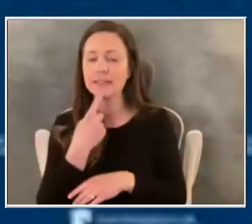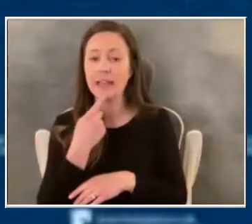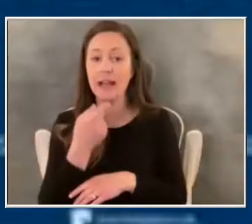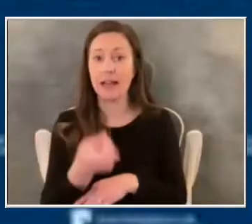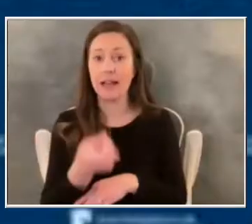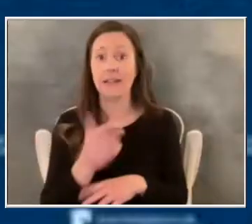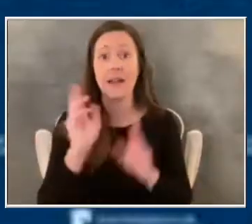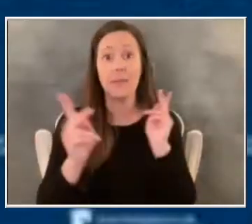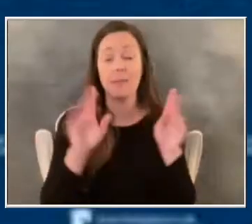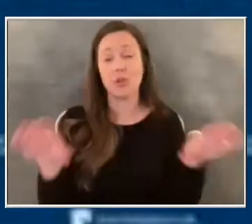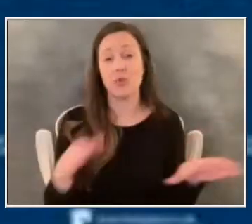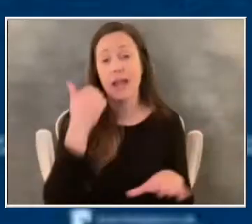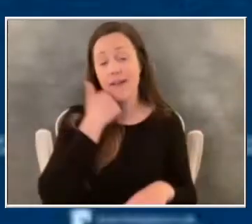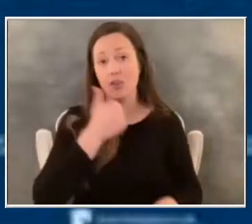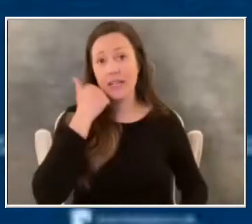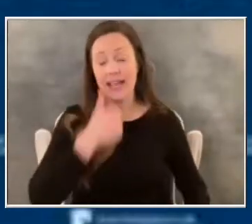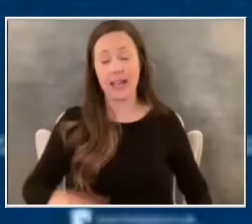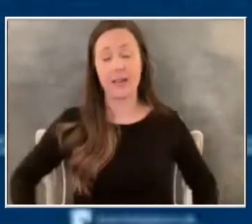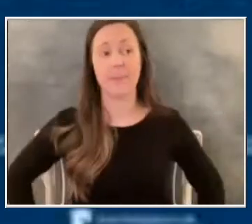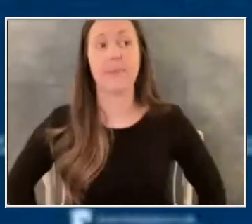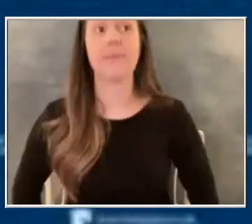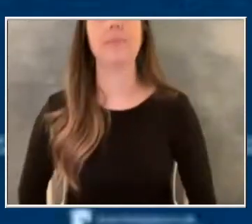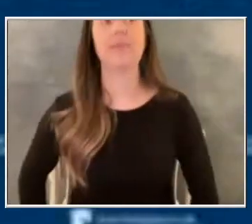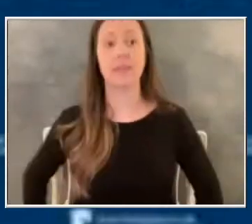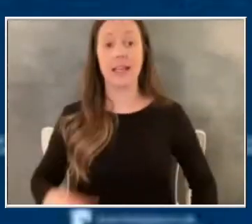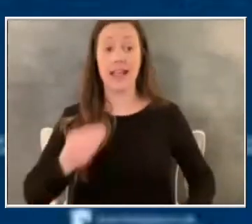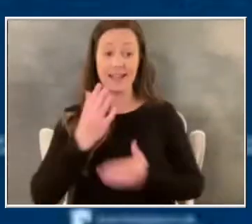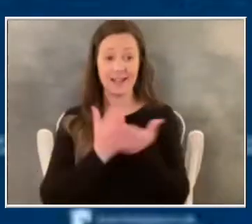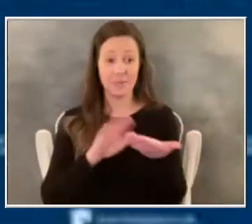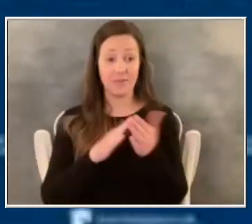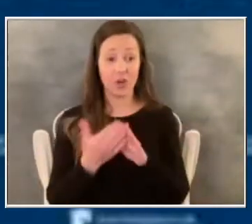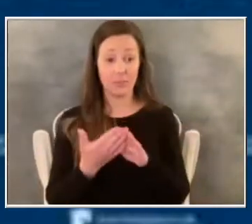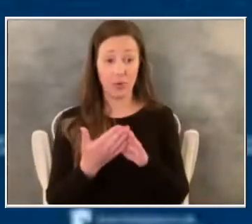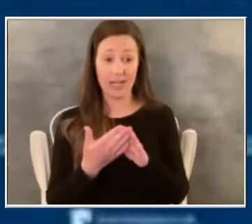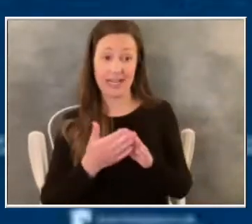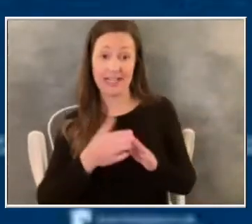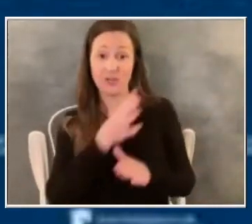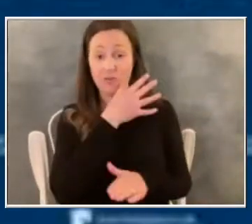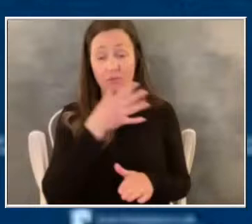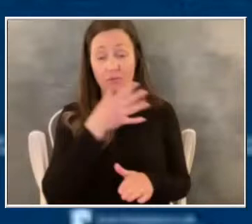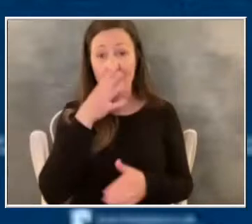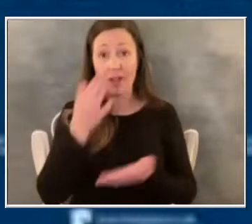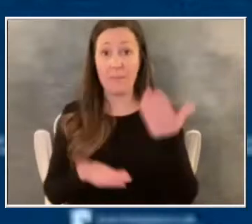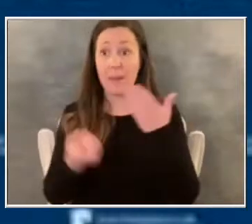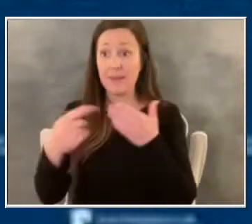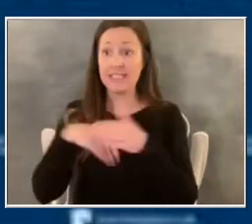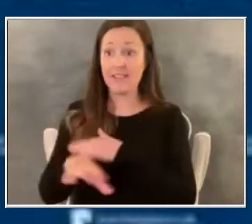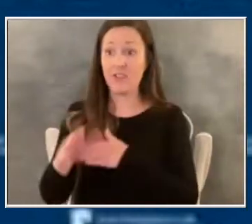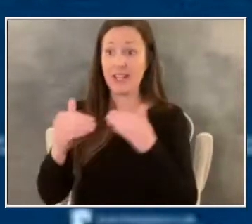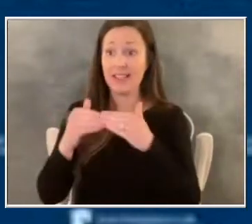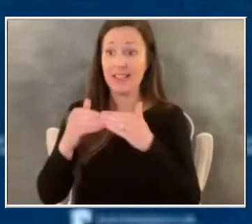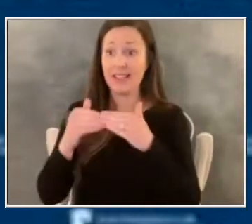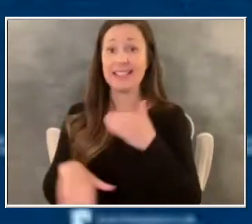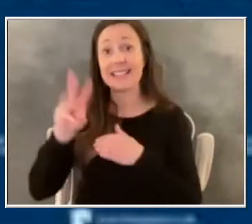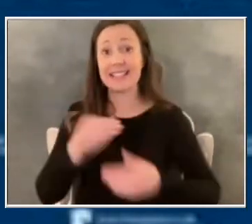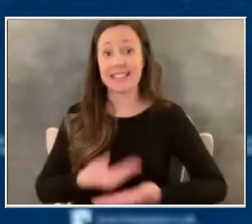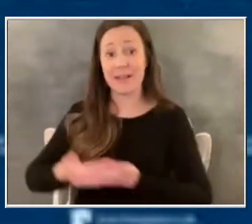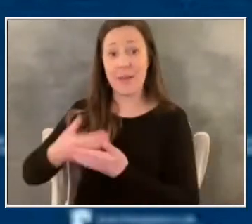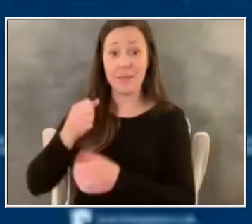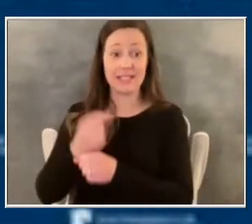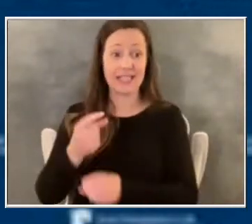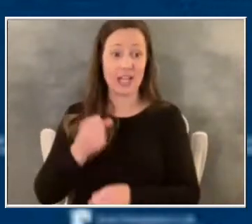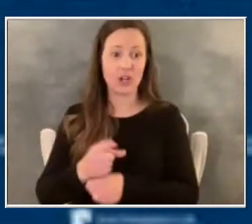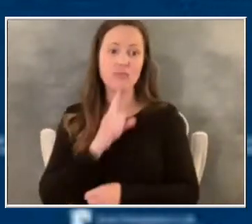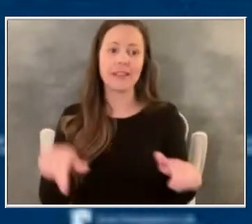in, day out. And in some of our rural communities, they're delivering, fewer than 60 babies a year. And that's just challenging